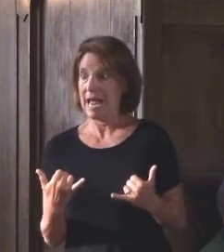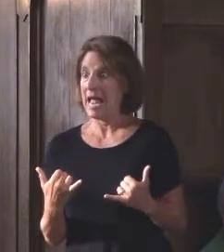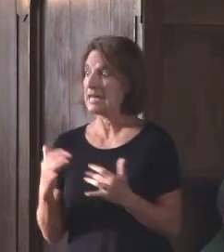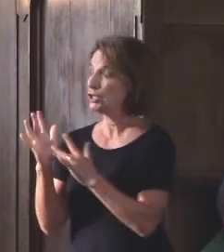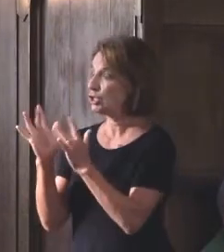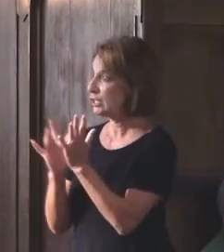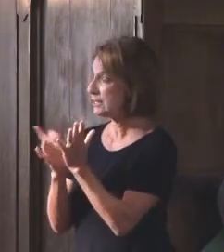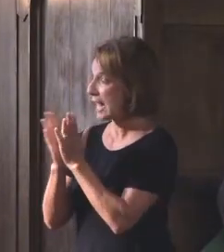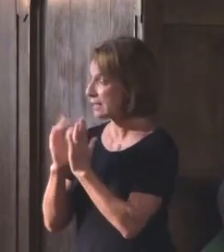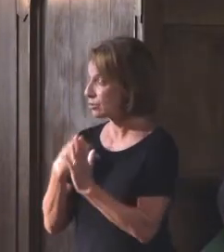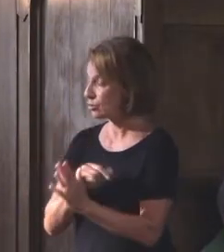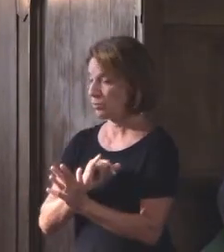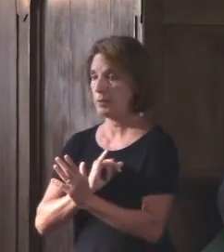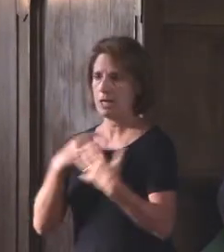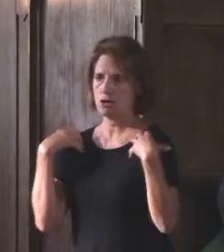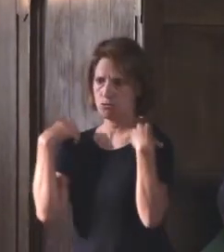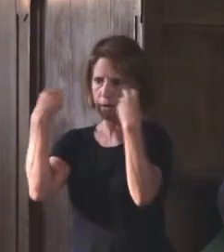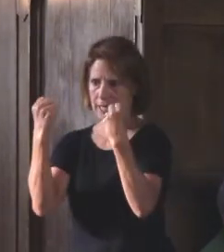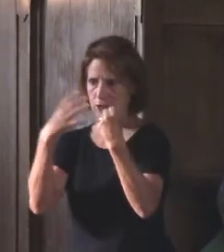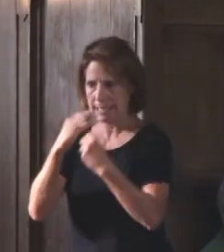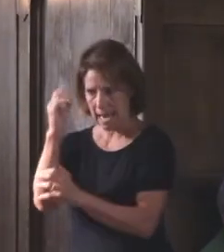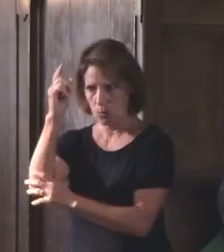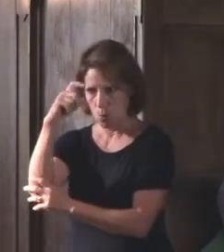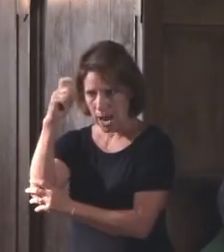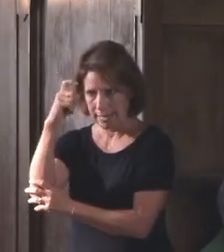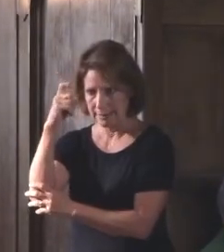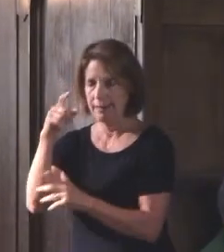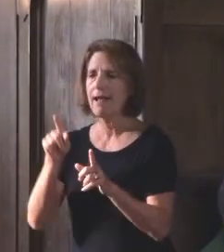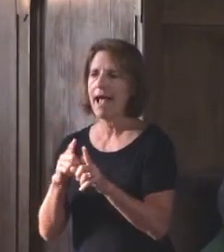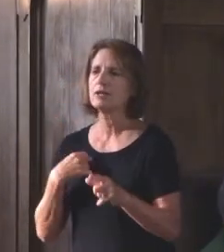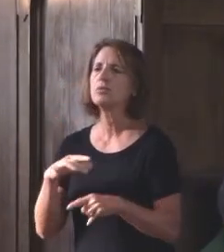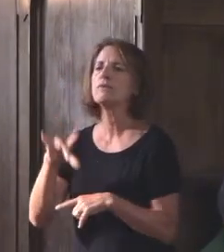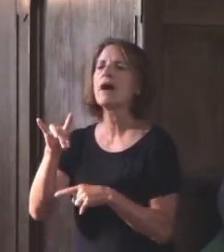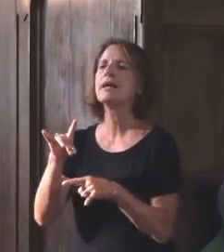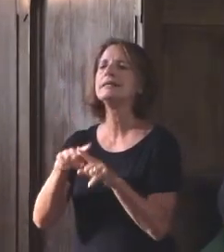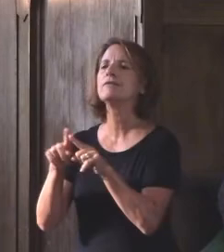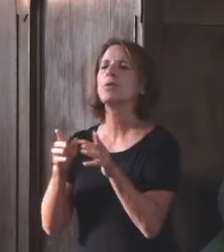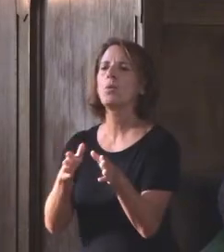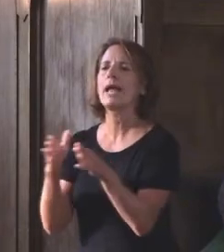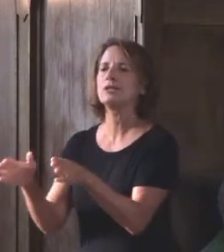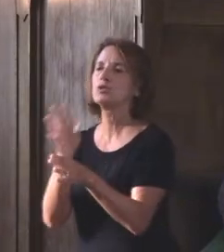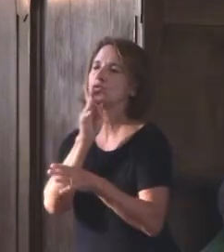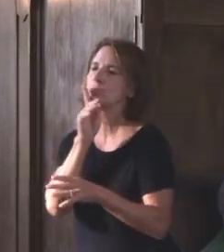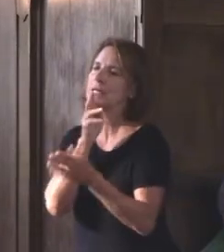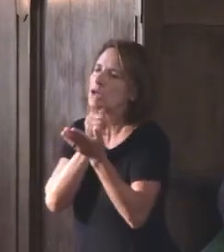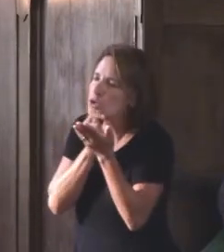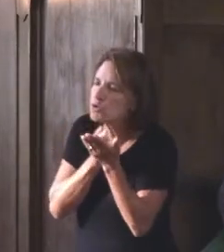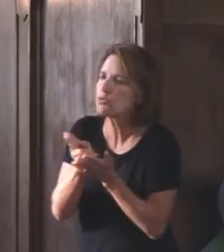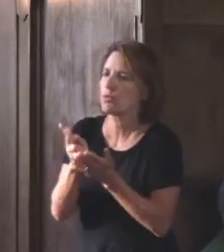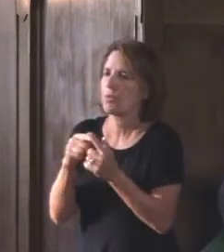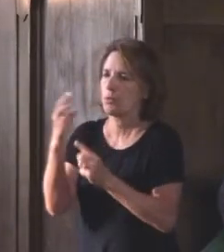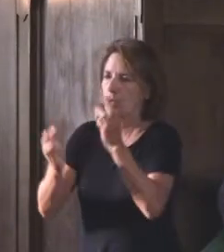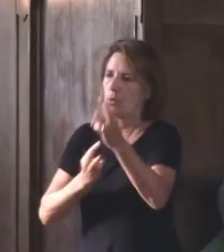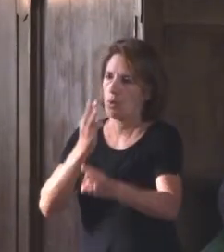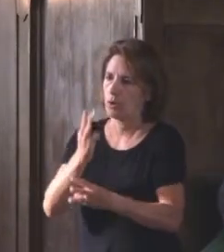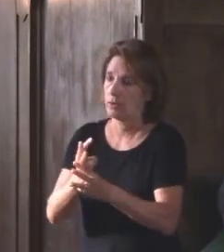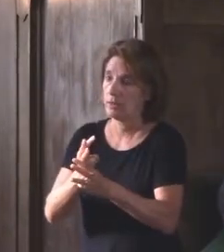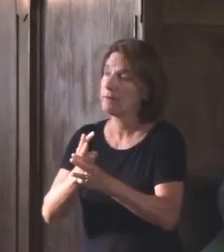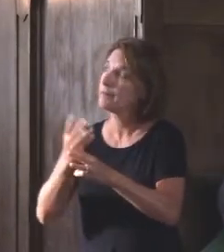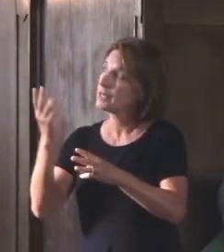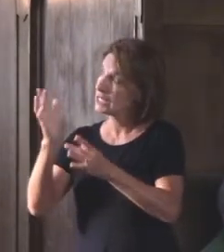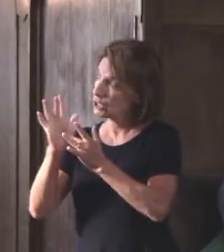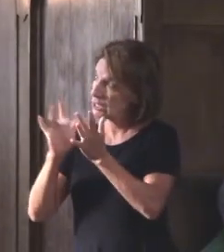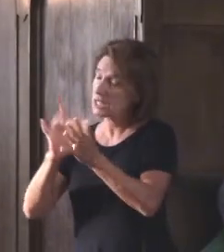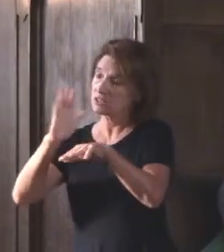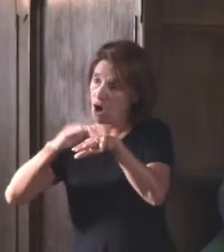courageous and wise as we find ways to speak our truth to the world. He calls us to a happy life